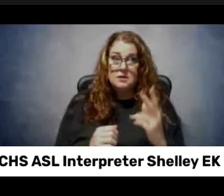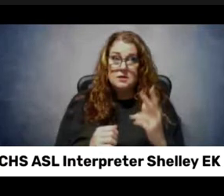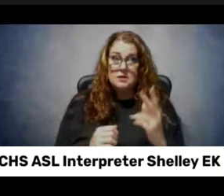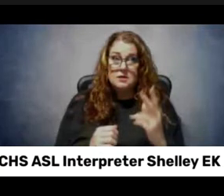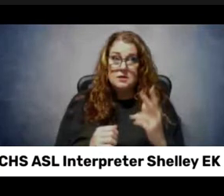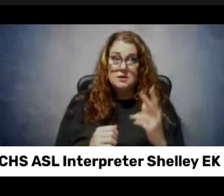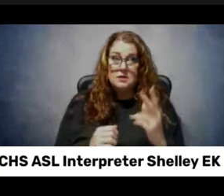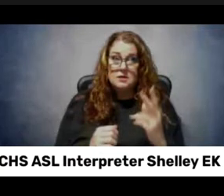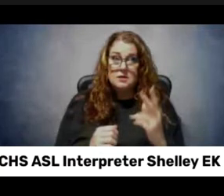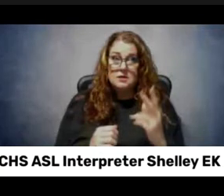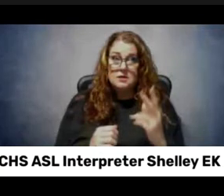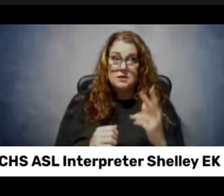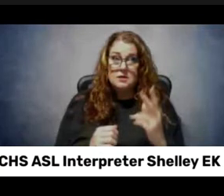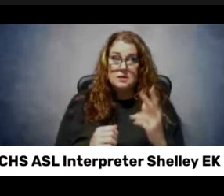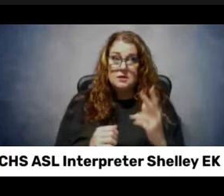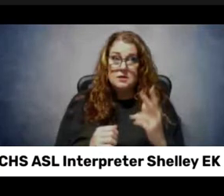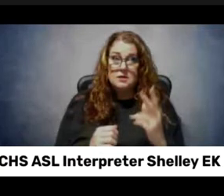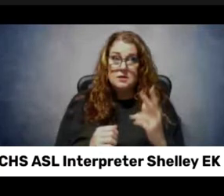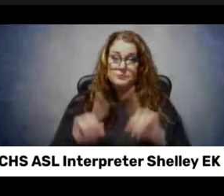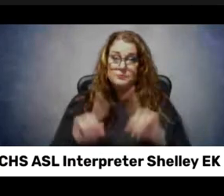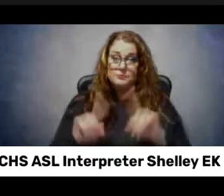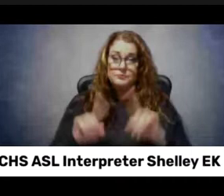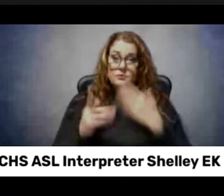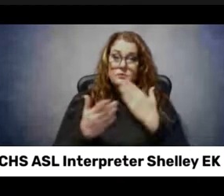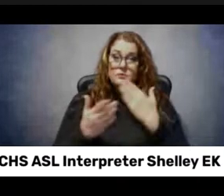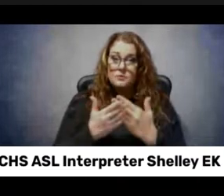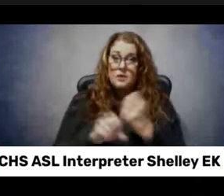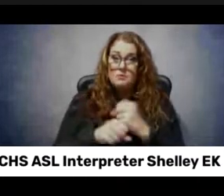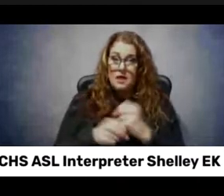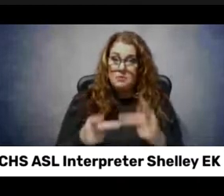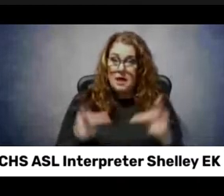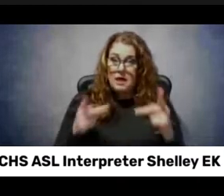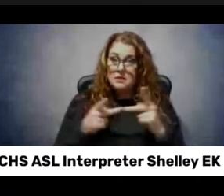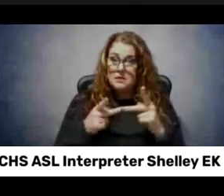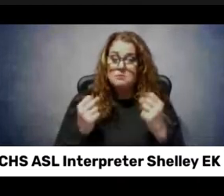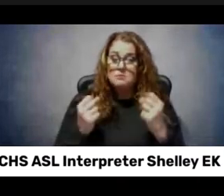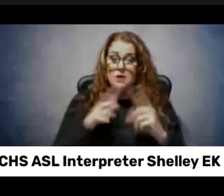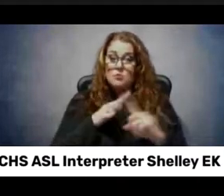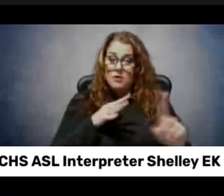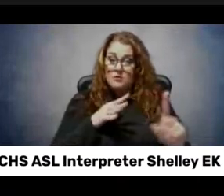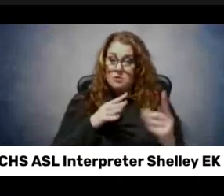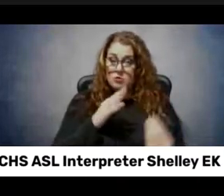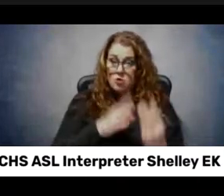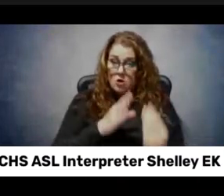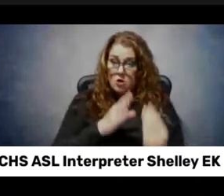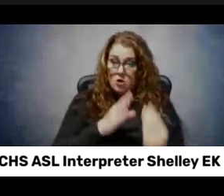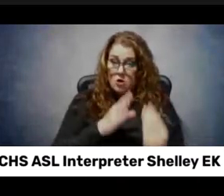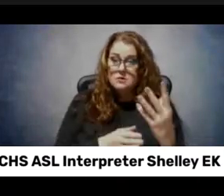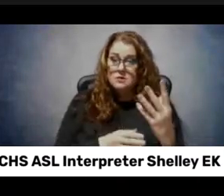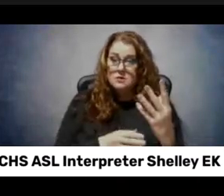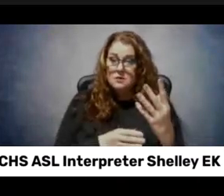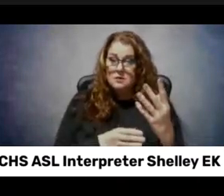cry. But people are good at making place. Many refugee gardeners